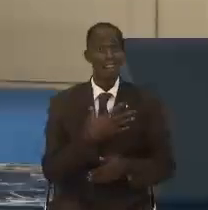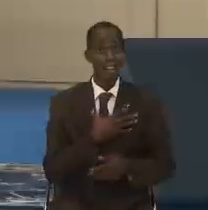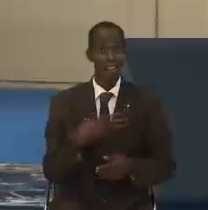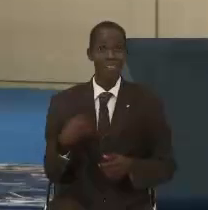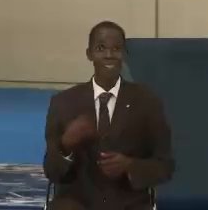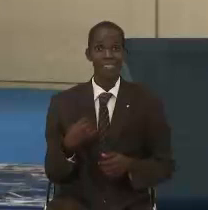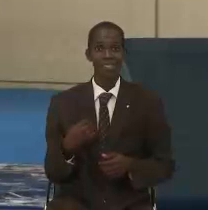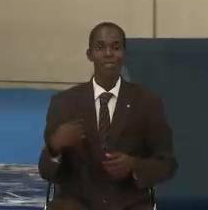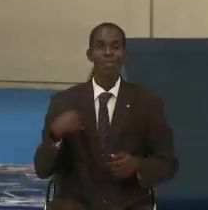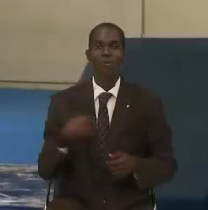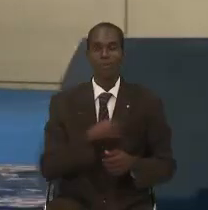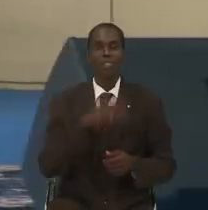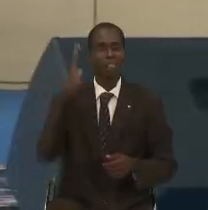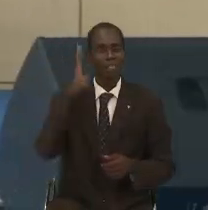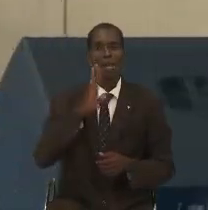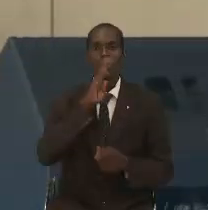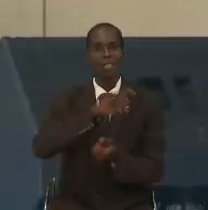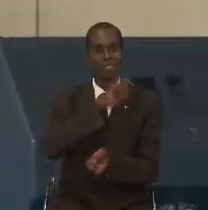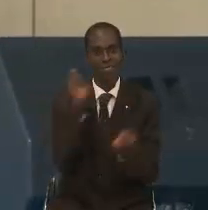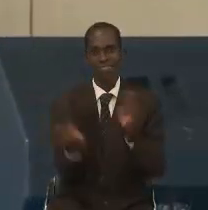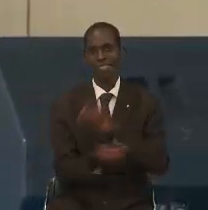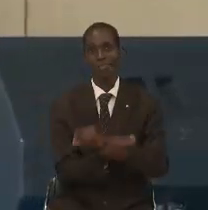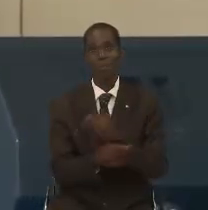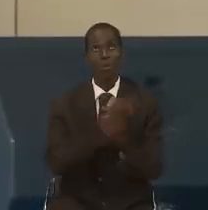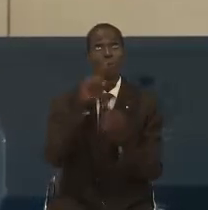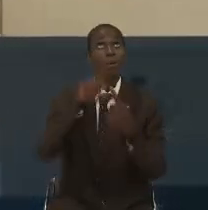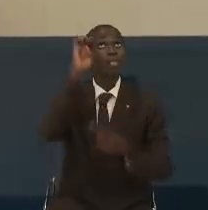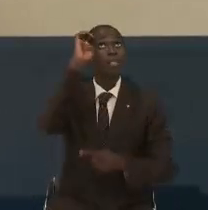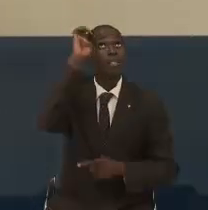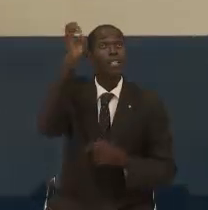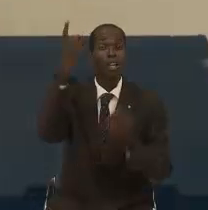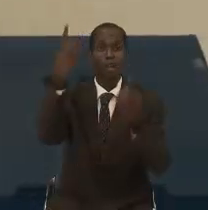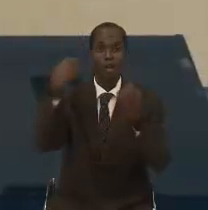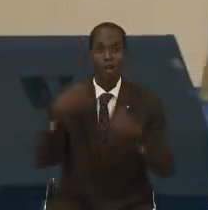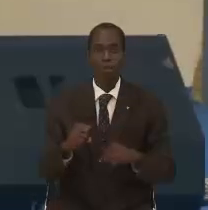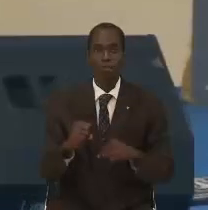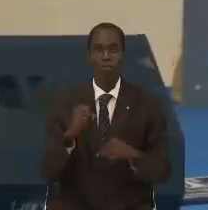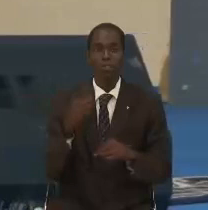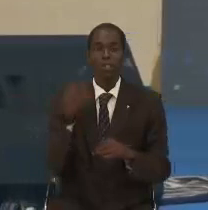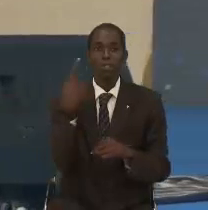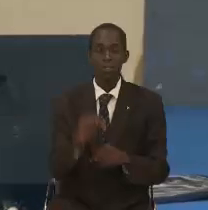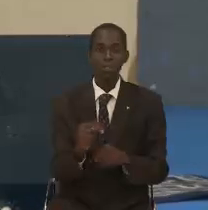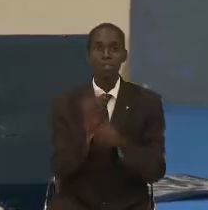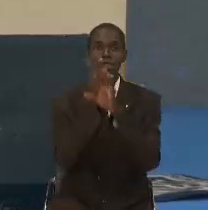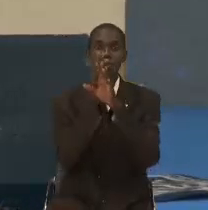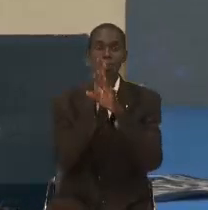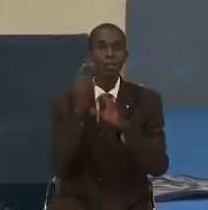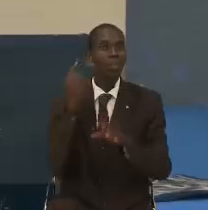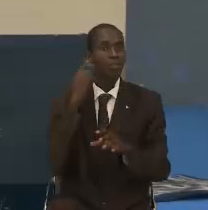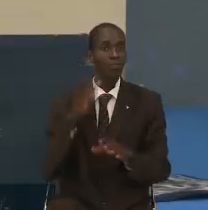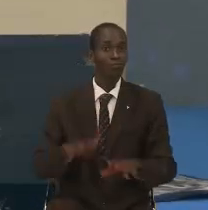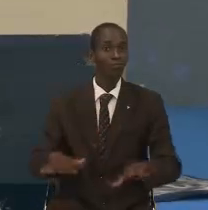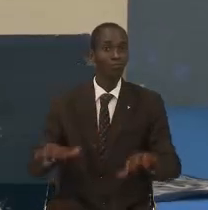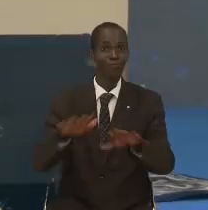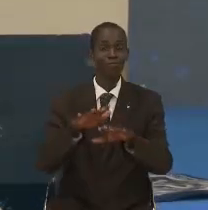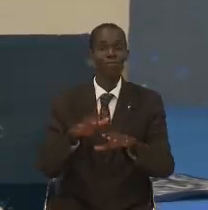we shall be changed. When he comes, the trumpet sounds, the dead in Christ,